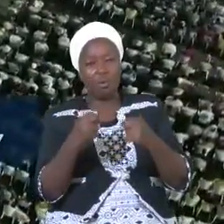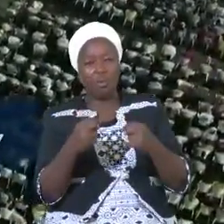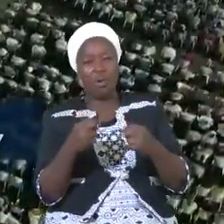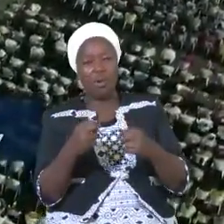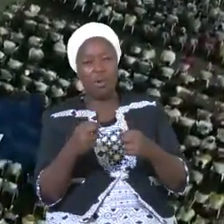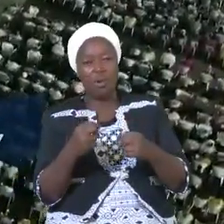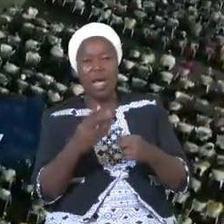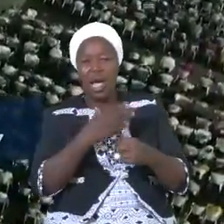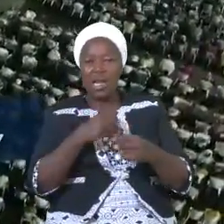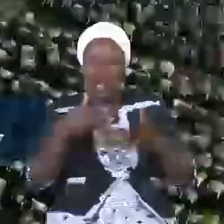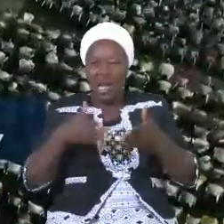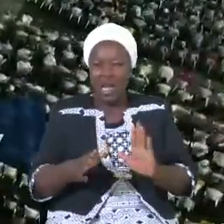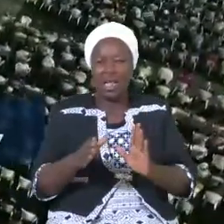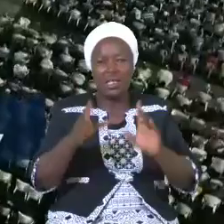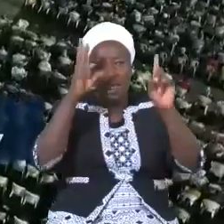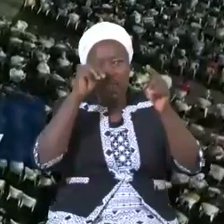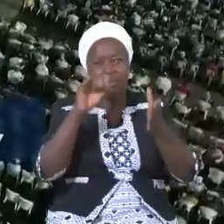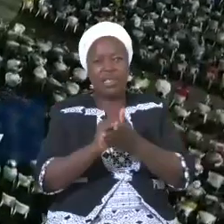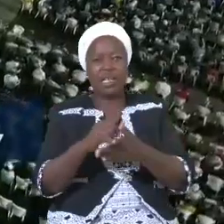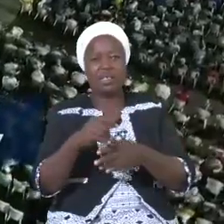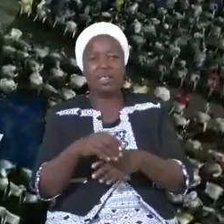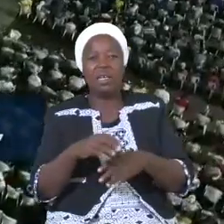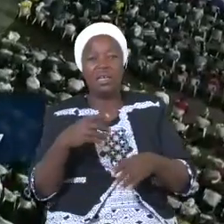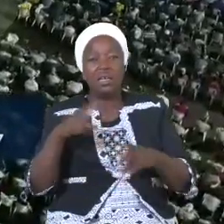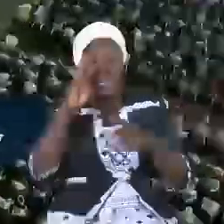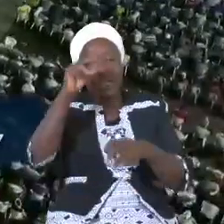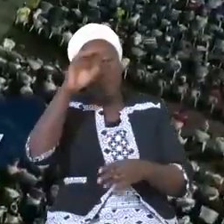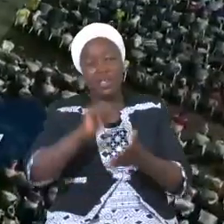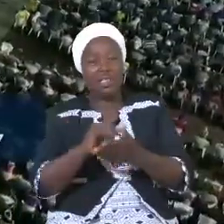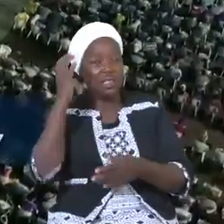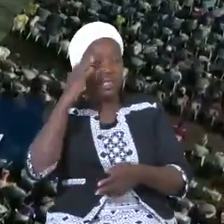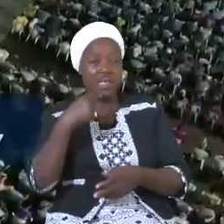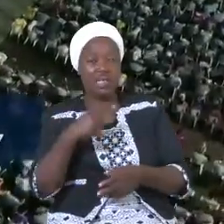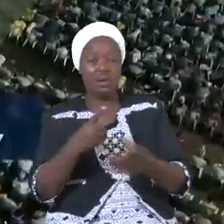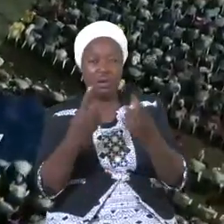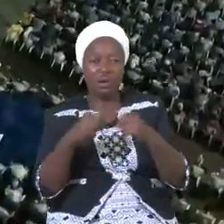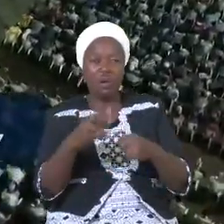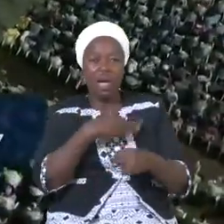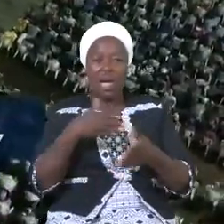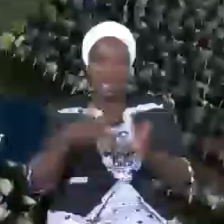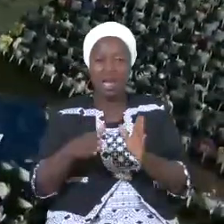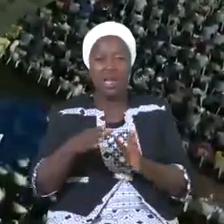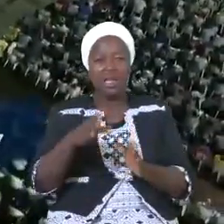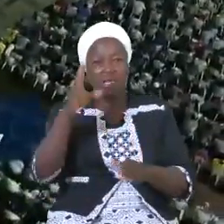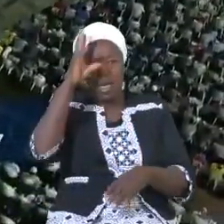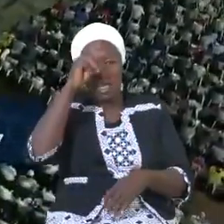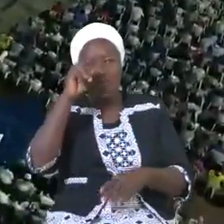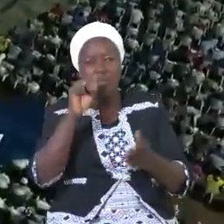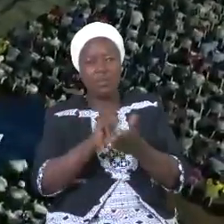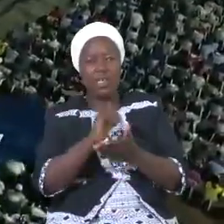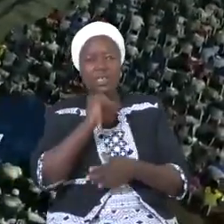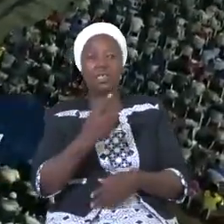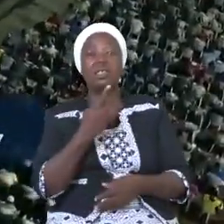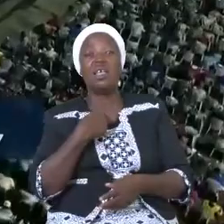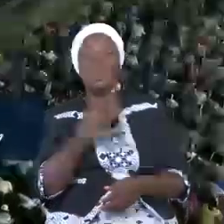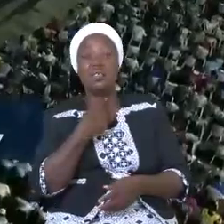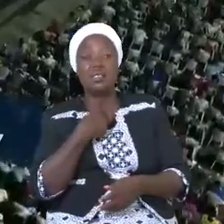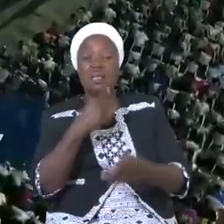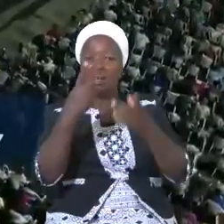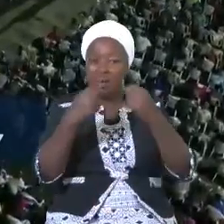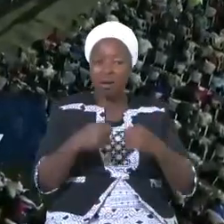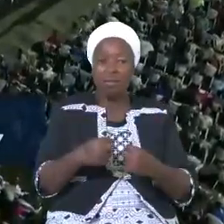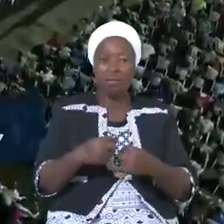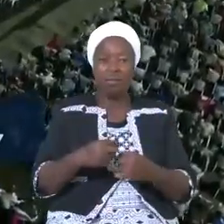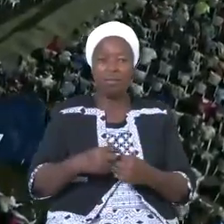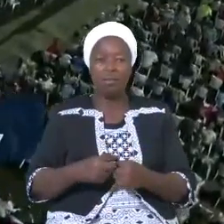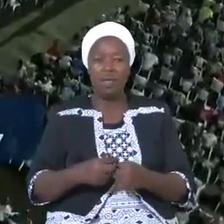let him that hearsay come and let him that is such thirst calm